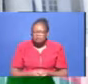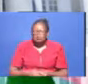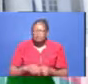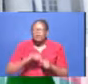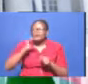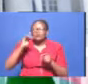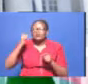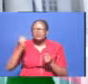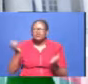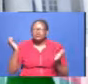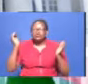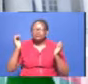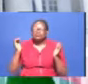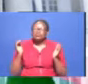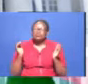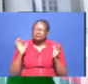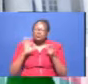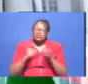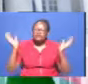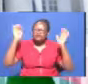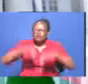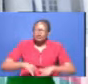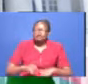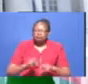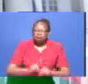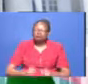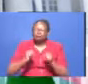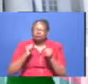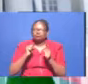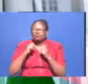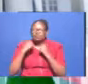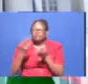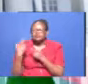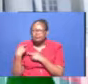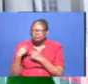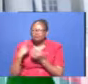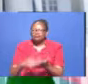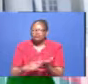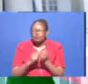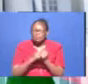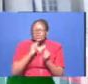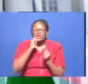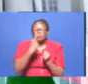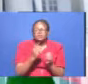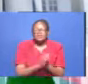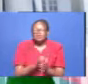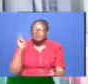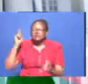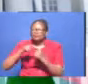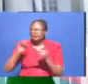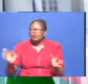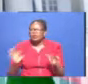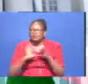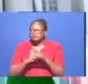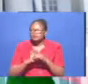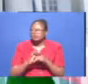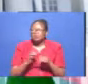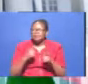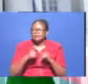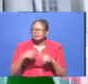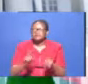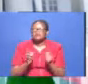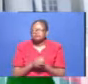Unity Forum convener and tasked her to negotiate with the Kenya Kwanza and Azimio coalitions. But she would